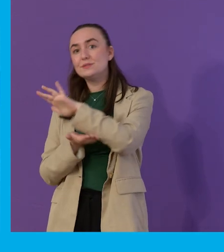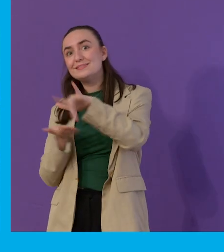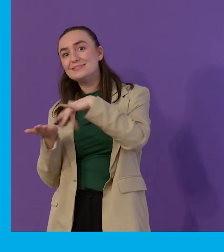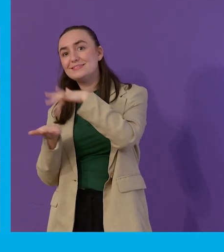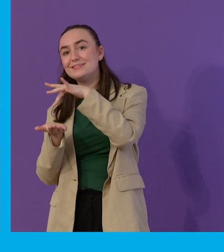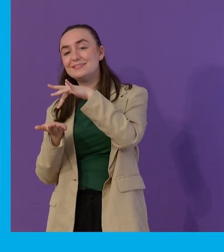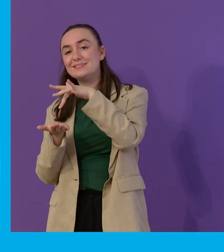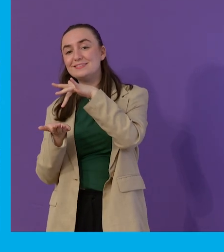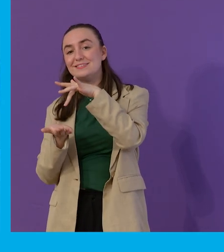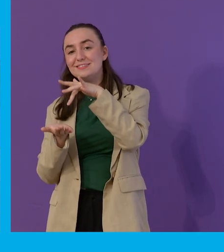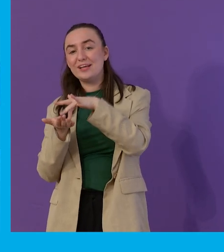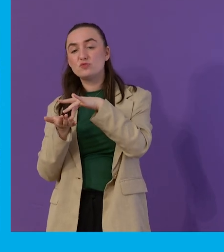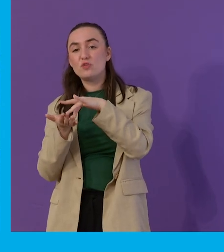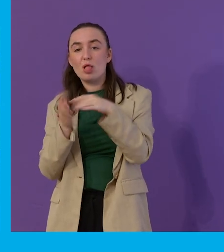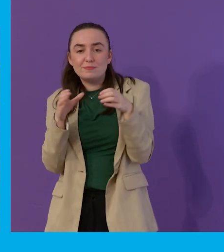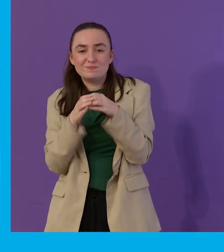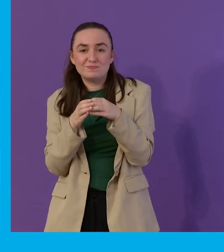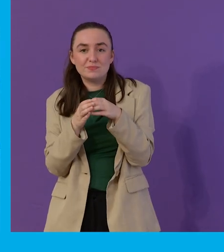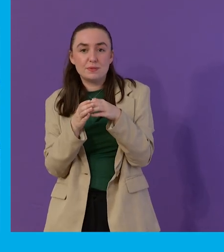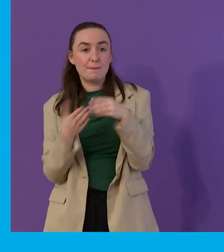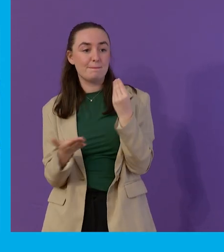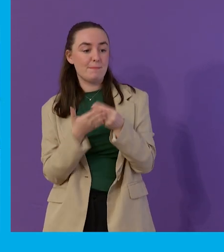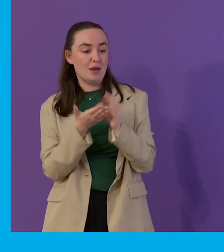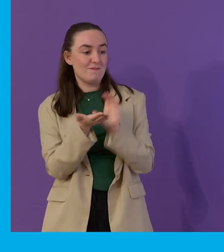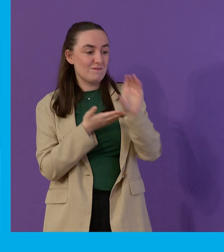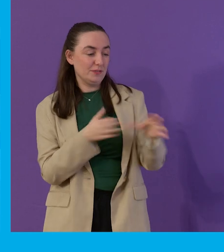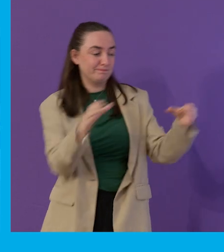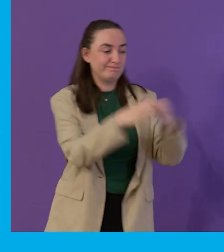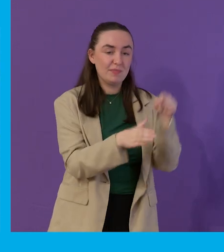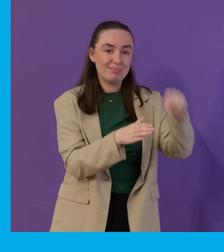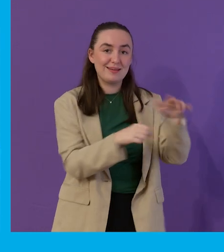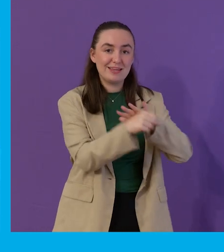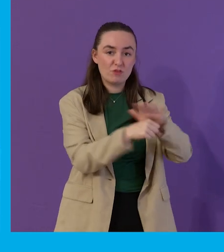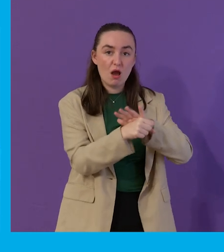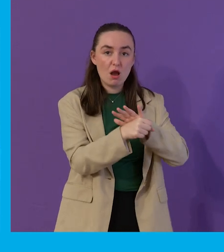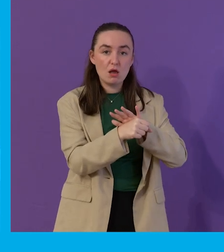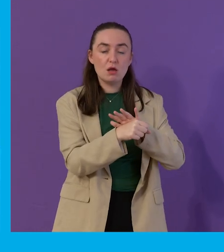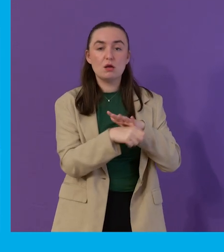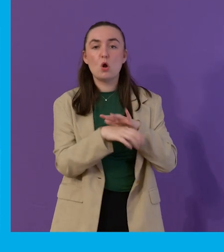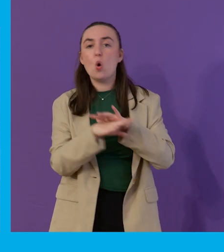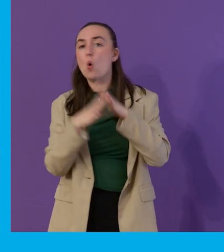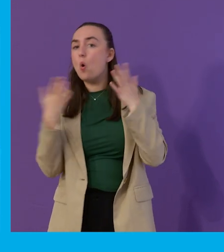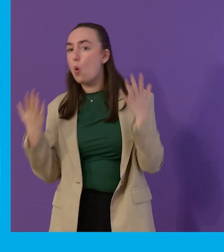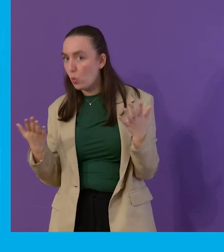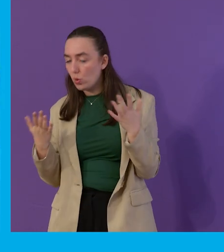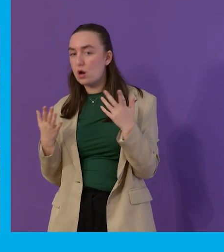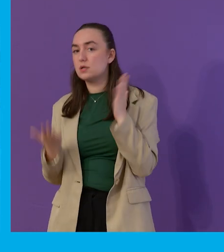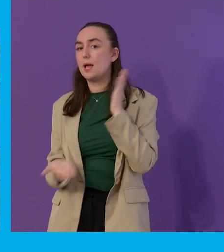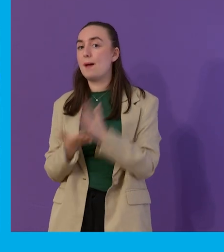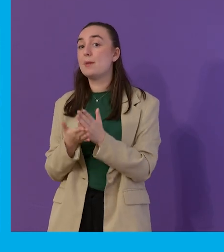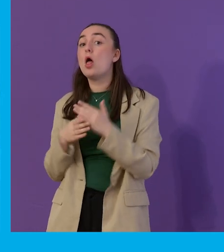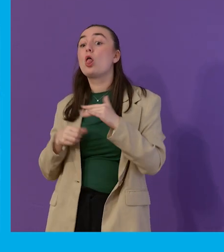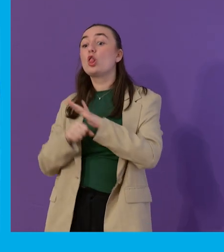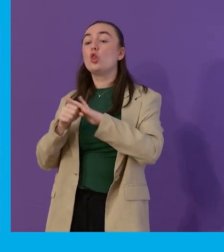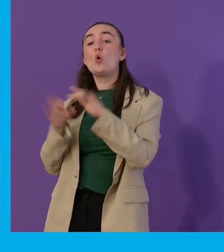centrally ring-fenced funds or centrally prescribed policy interventions, or are they about local problem